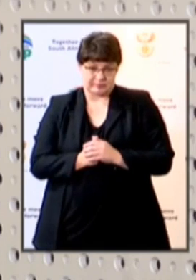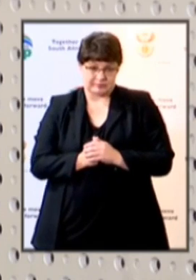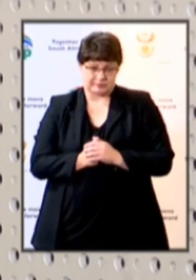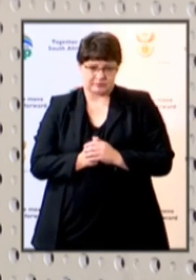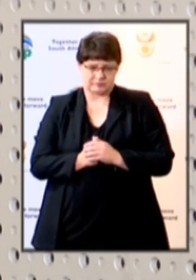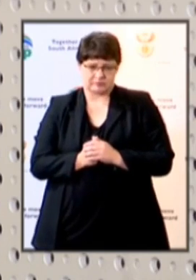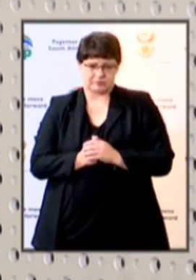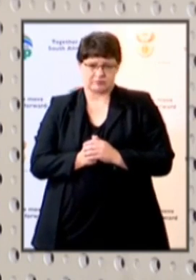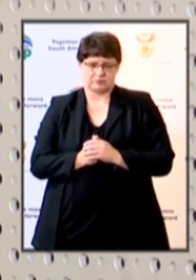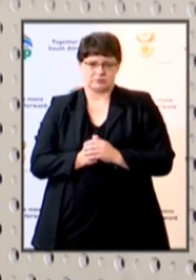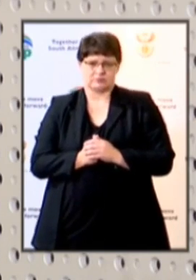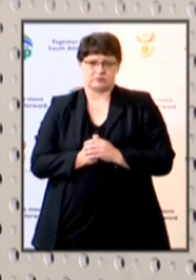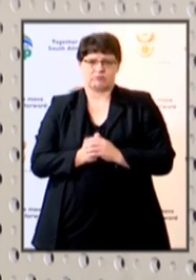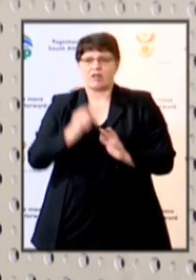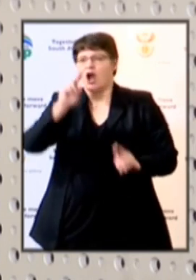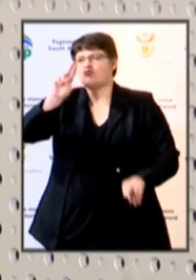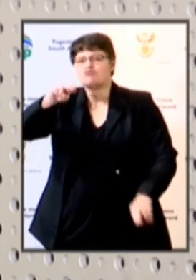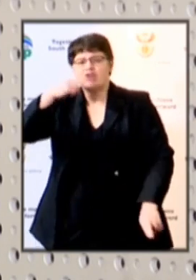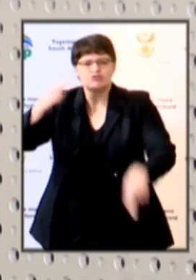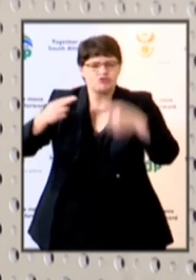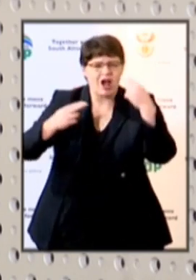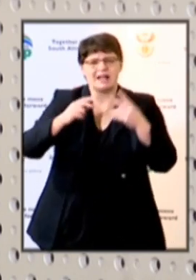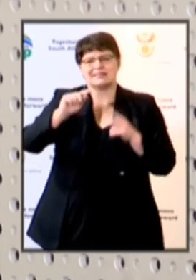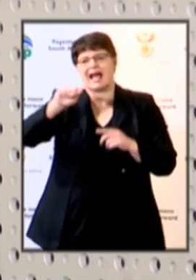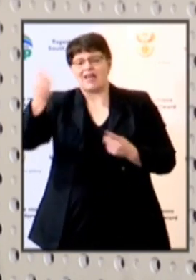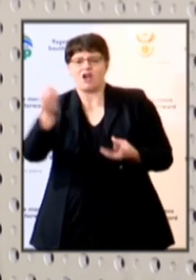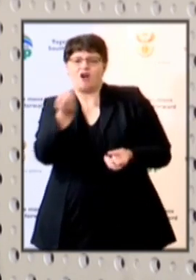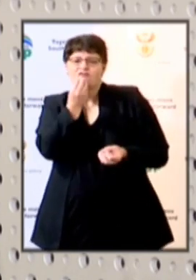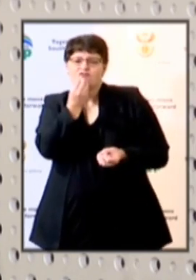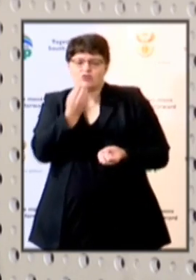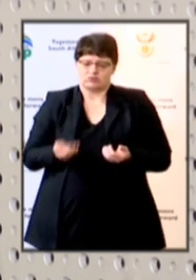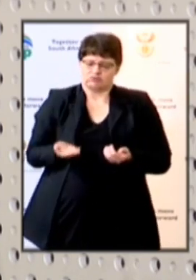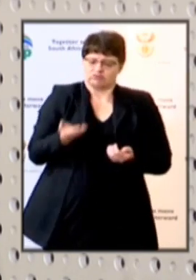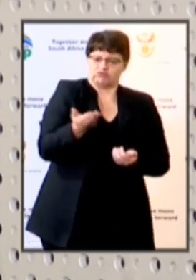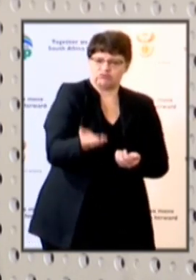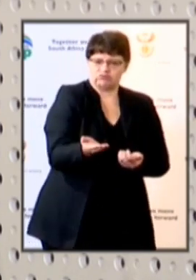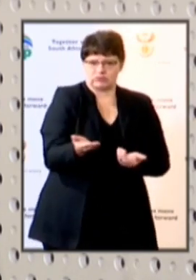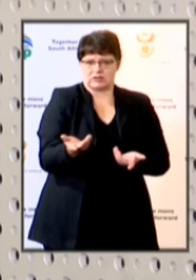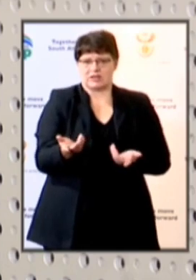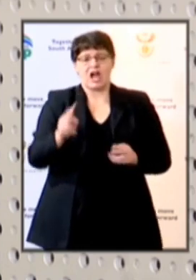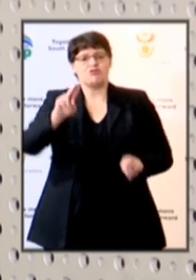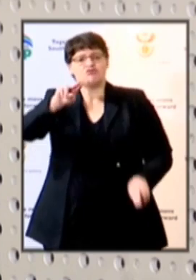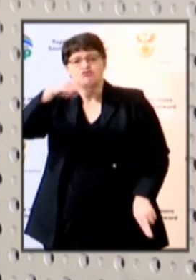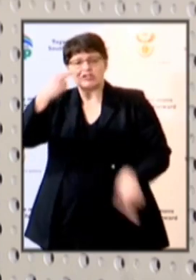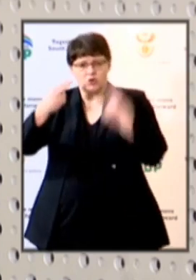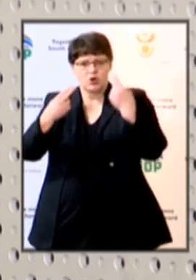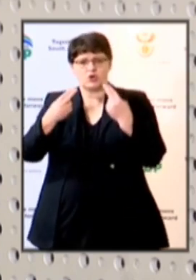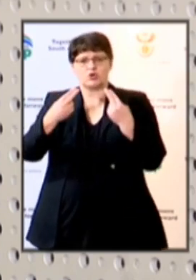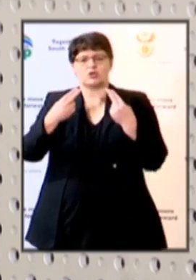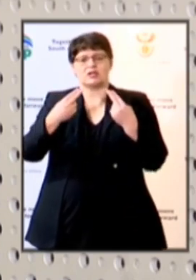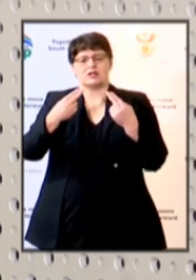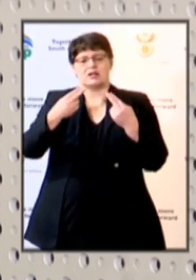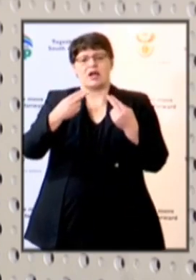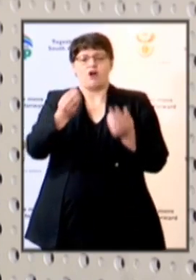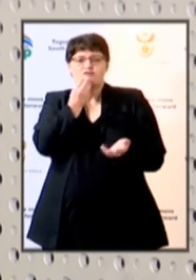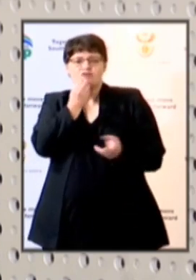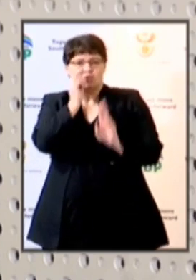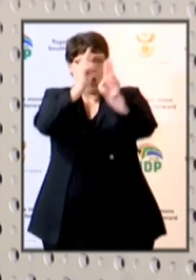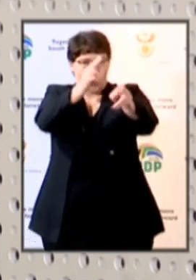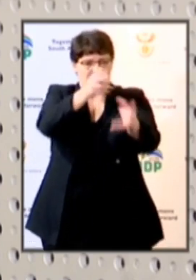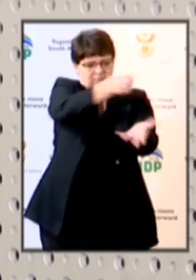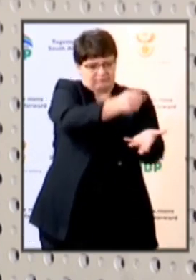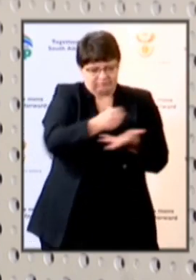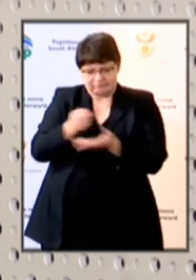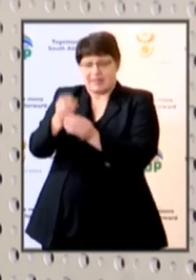As regards restaurants and other places serving food, restaurants and takeaways as well as other